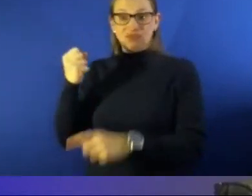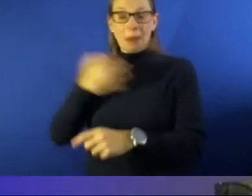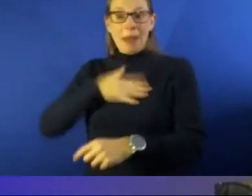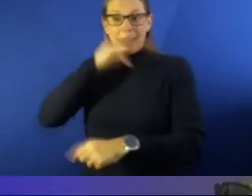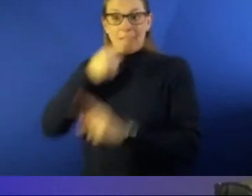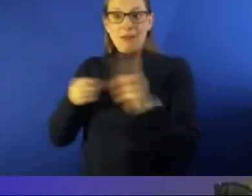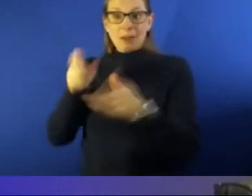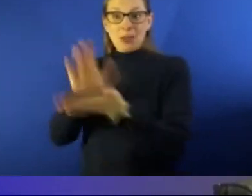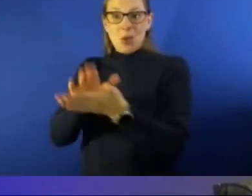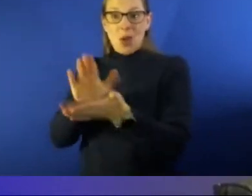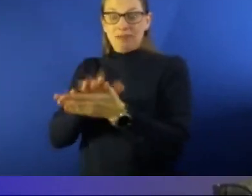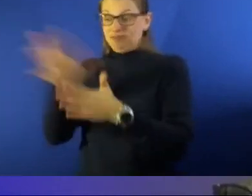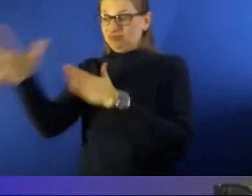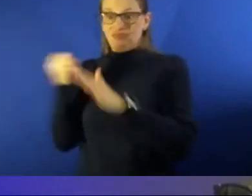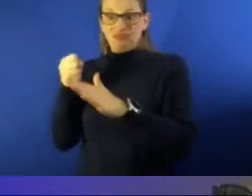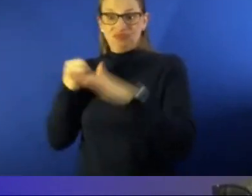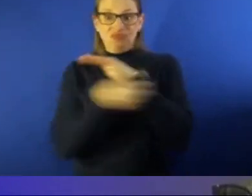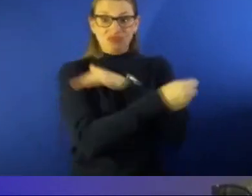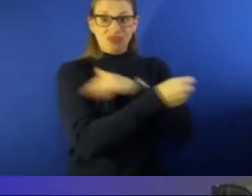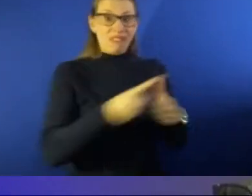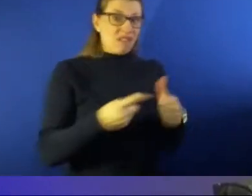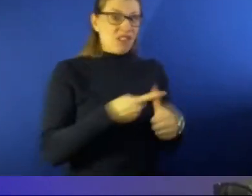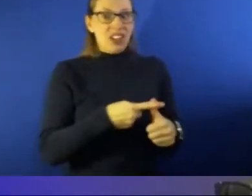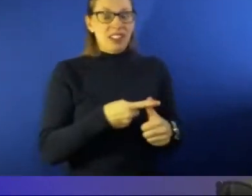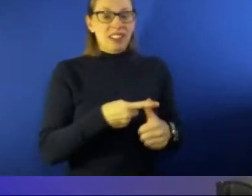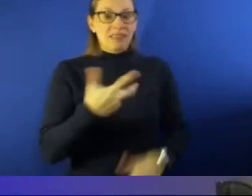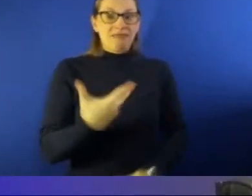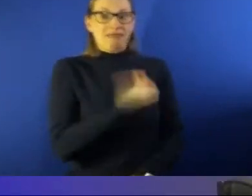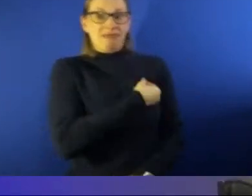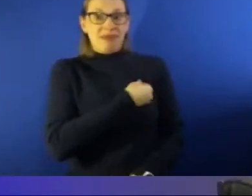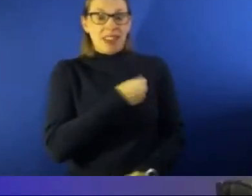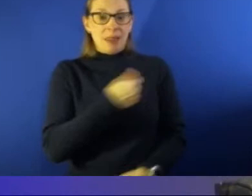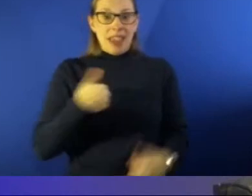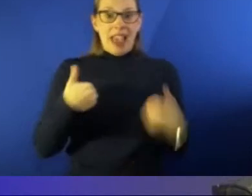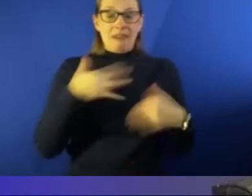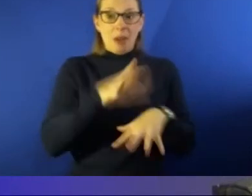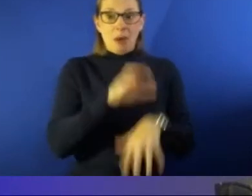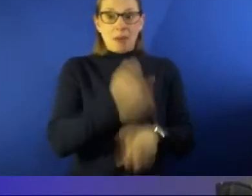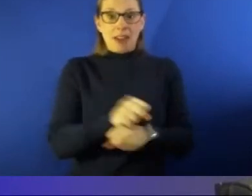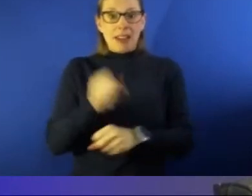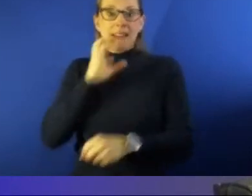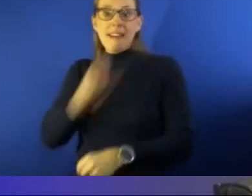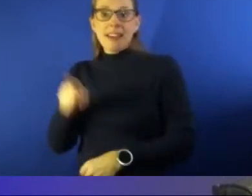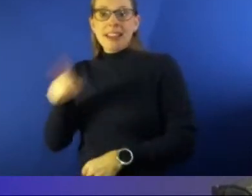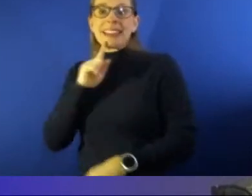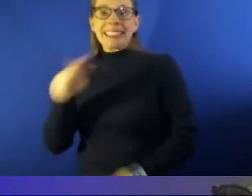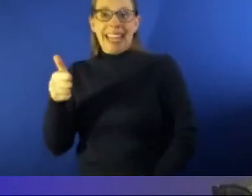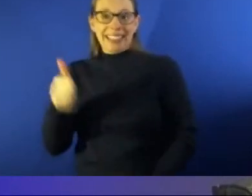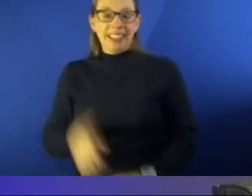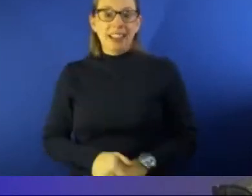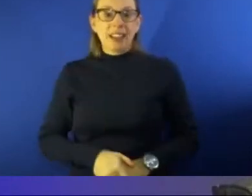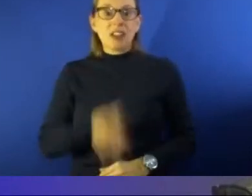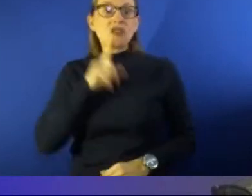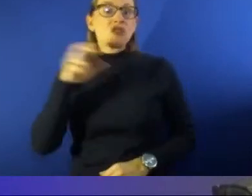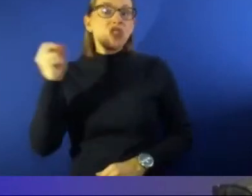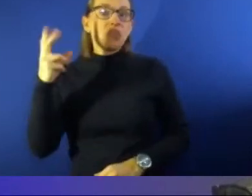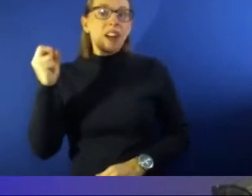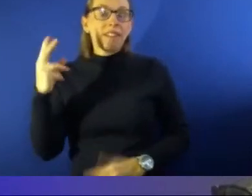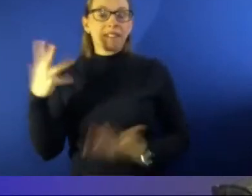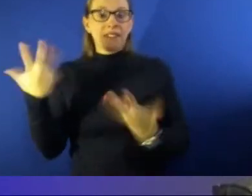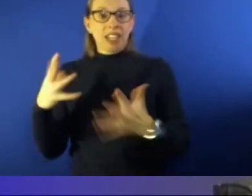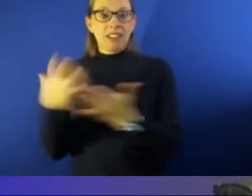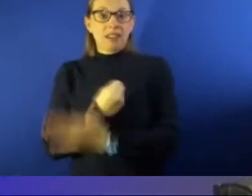him vaccinated the very second that I have an appointment. How old is your son? He is 10. Okay. My 12-year-old was vaccinated on